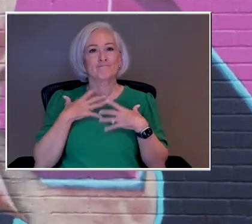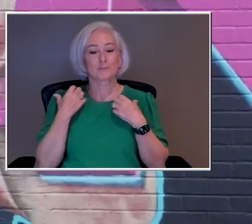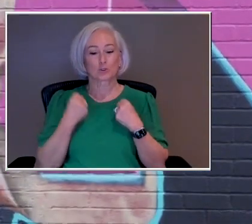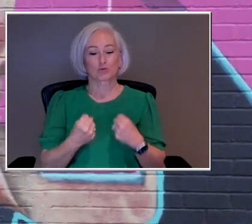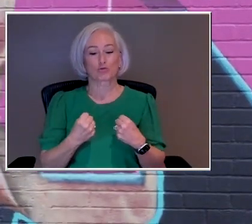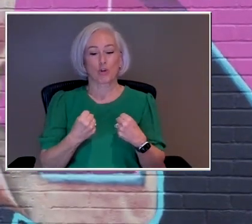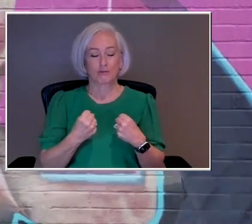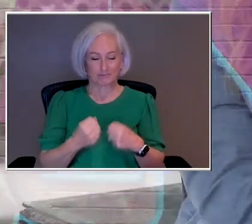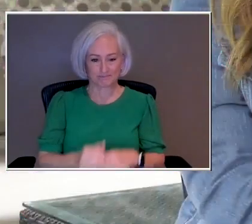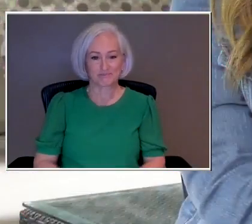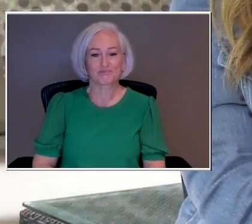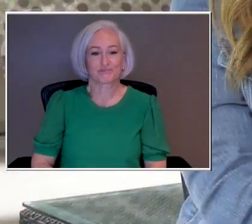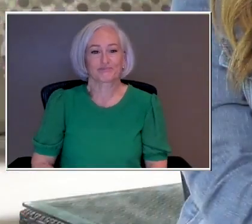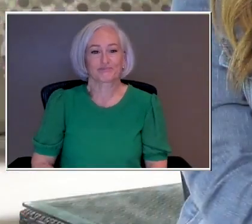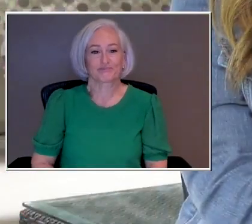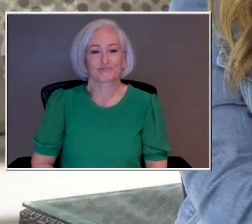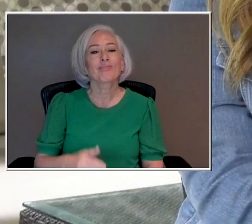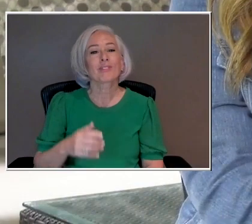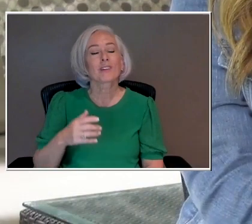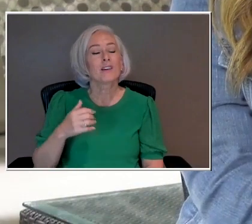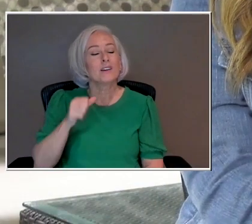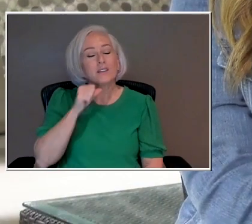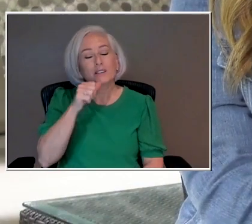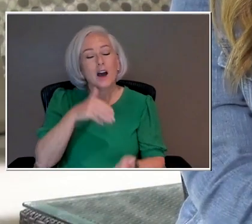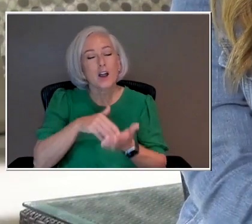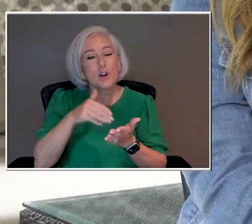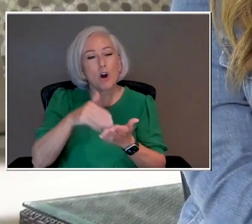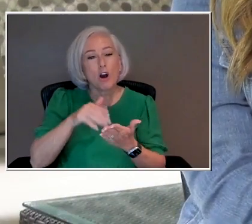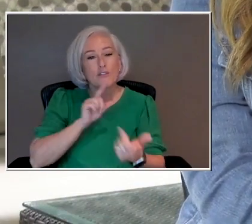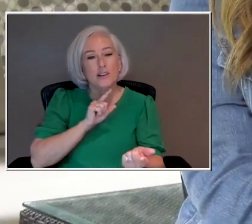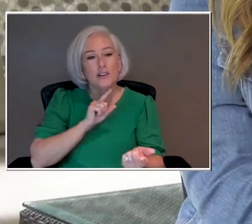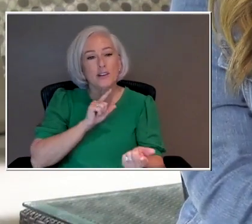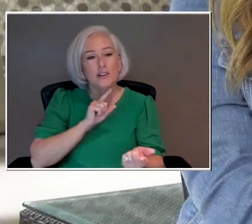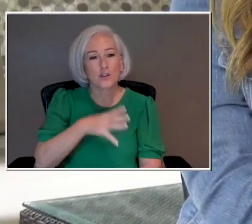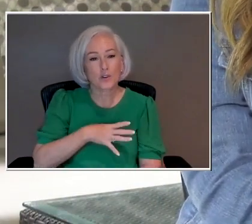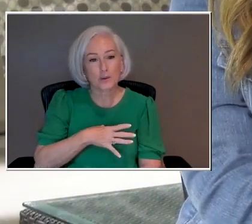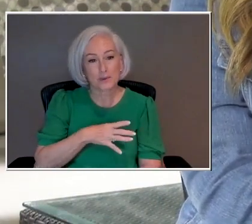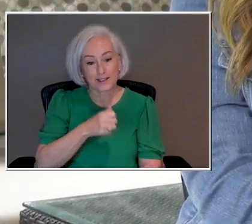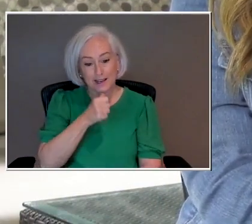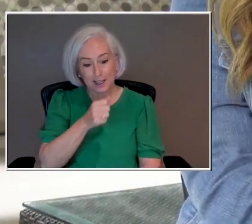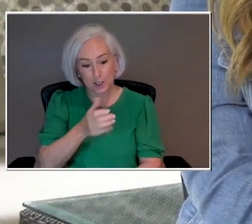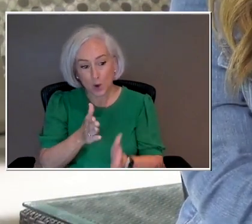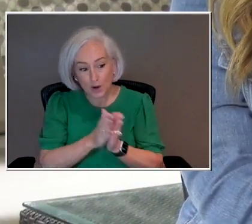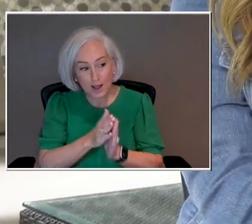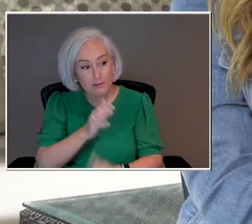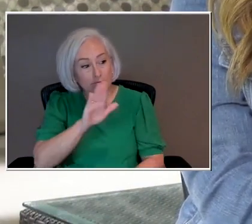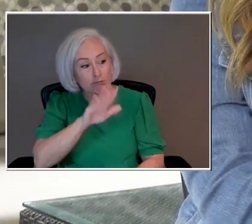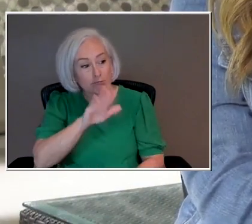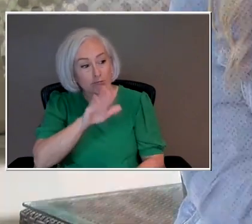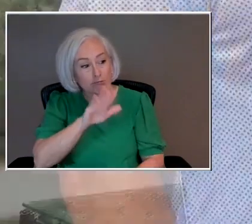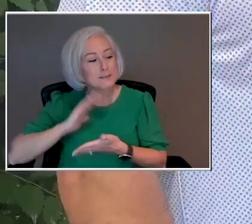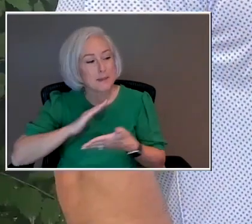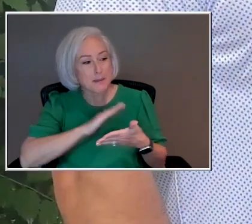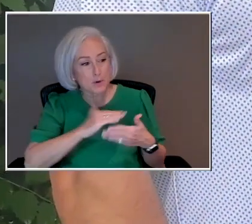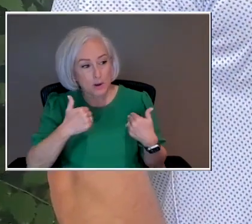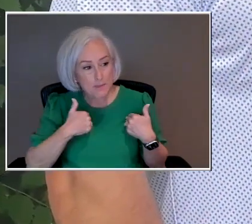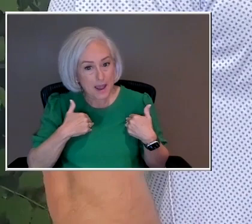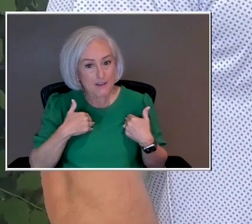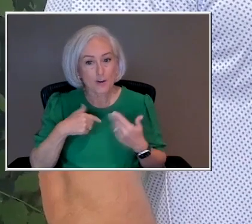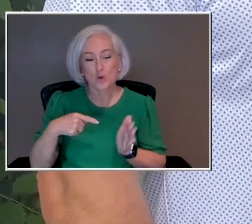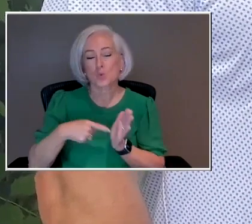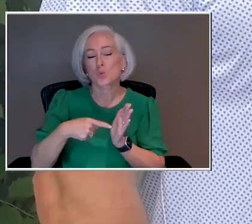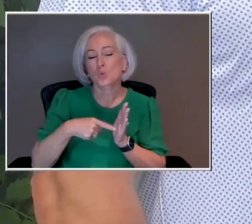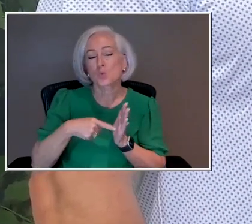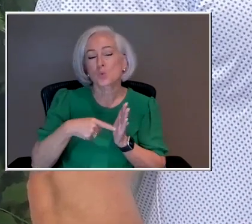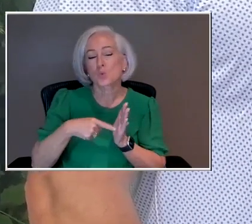of Heather. There's not very often that I meet another female and I don't ask them when they've had their last mammogram or when they're due for their mammogram. As for